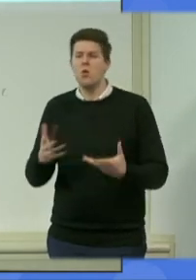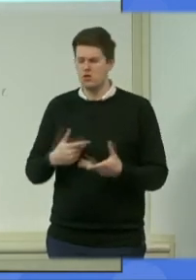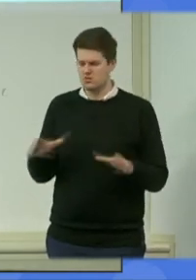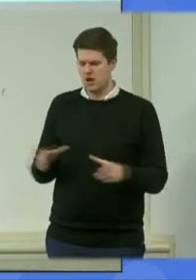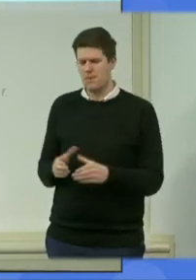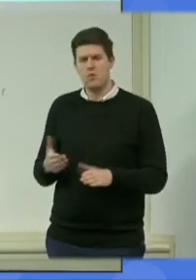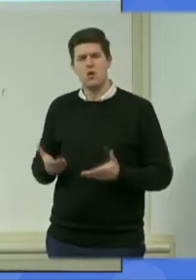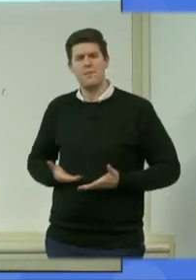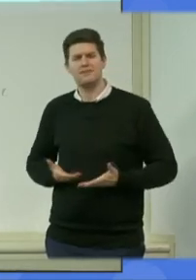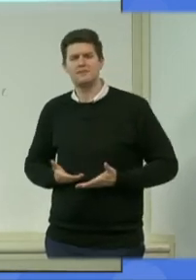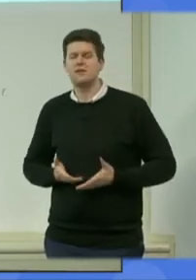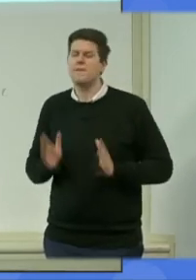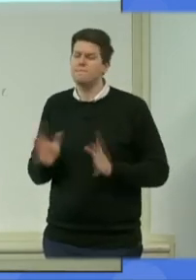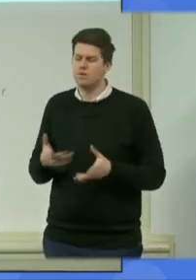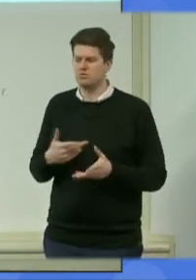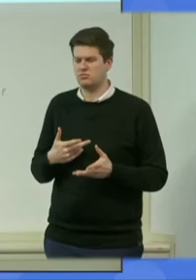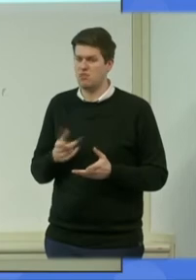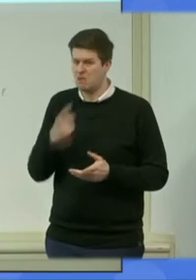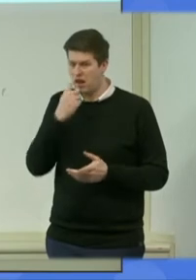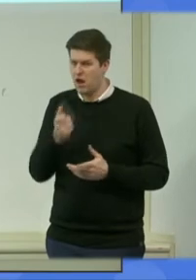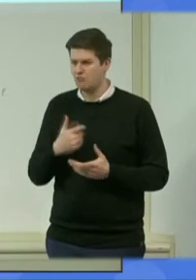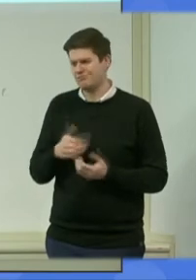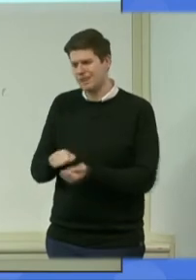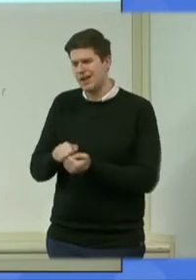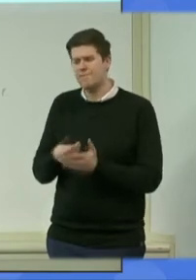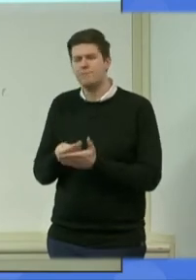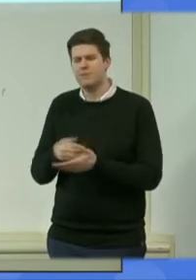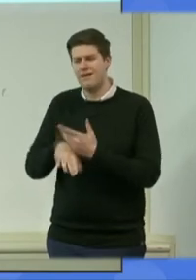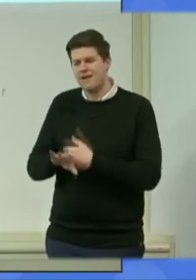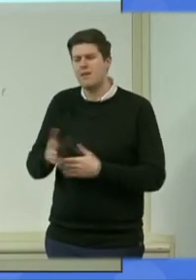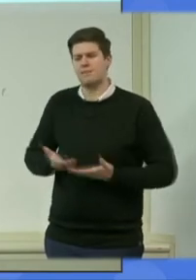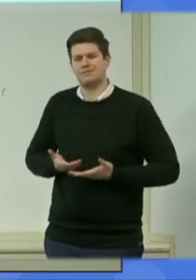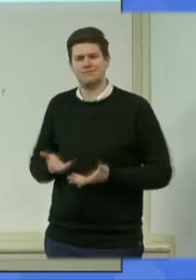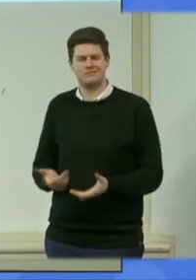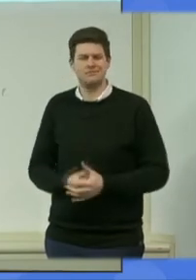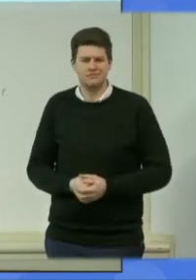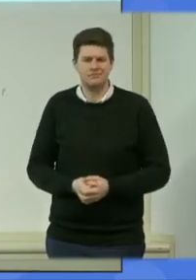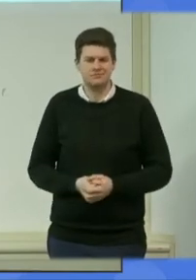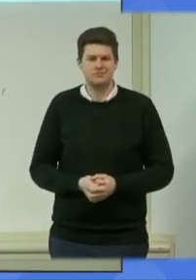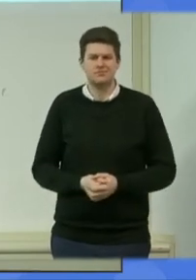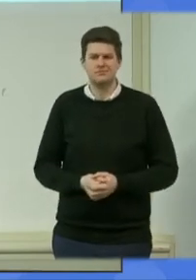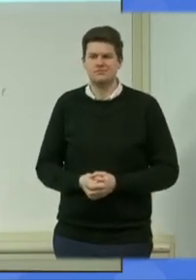And just some rules of thumb about how people respond, what evidence from economics has kind of shown us.